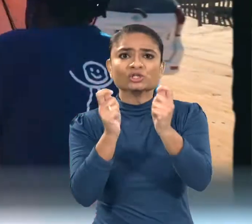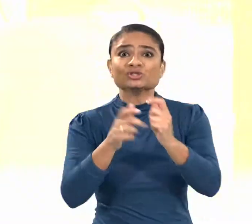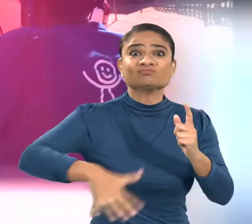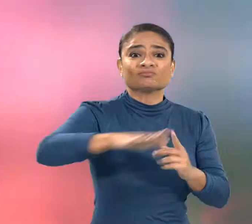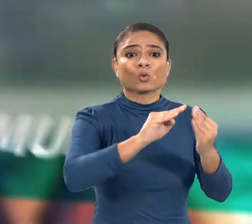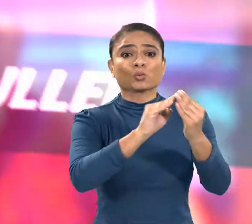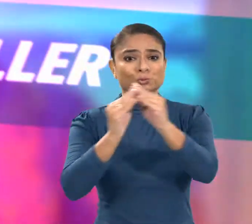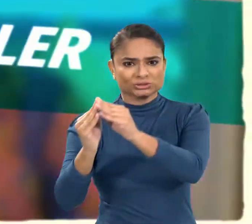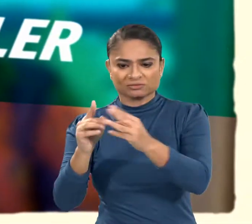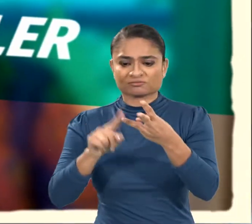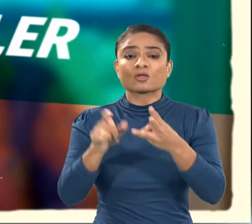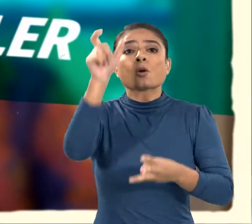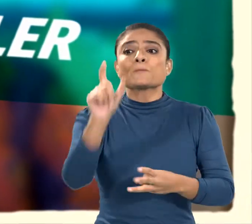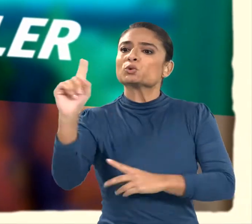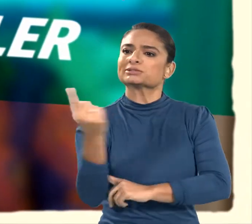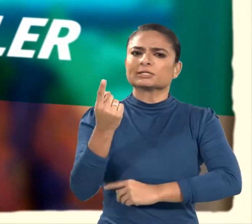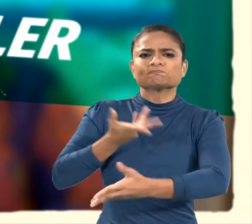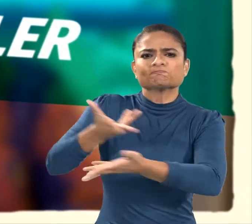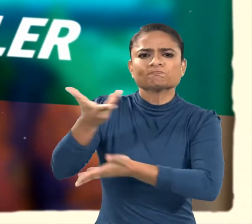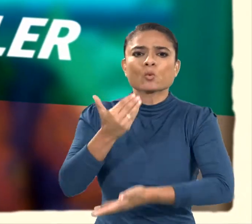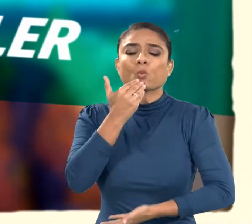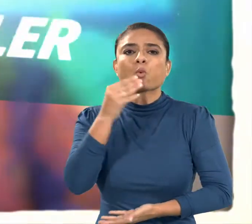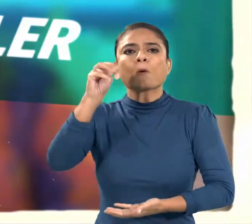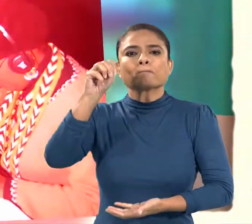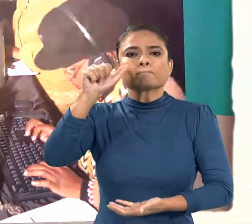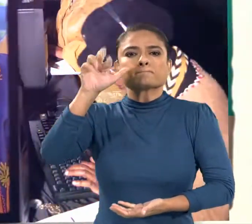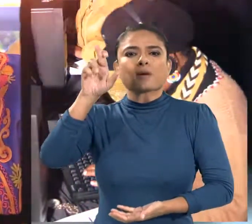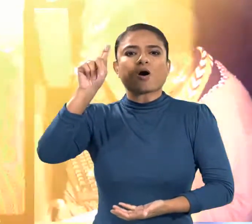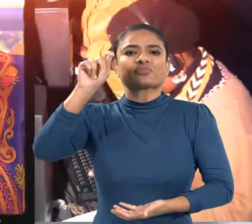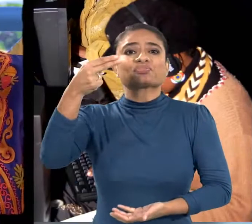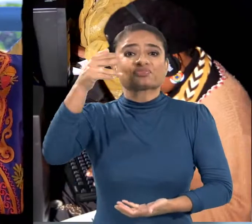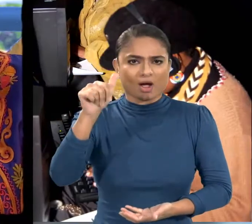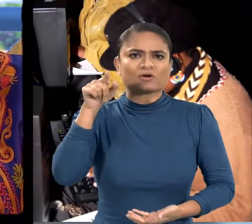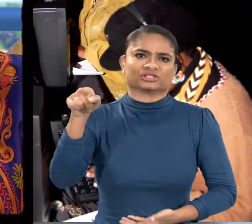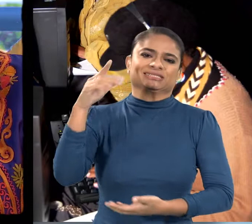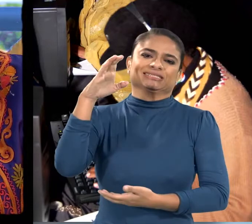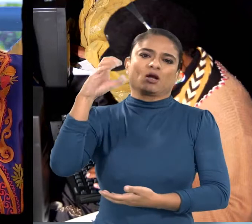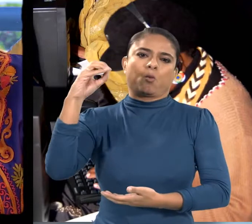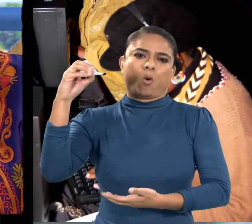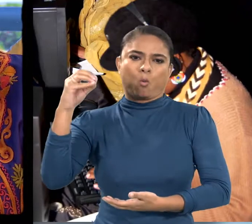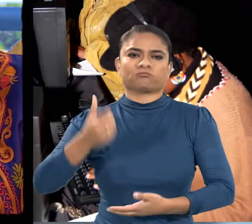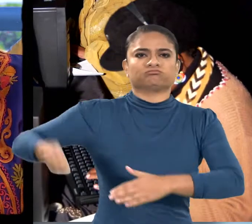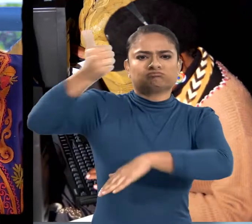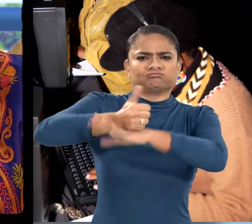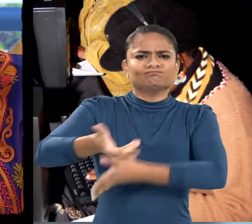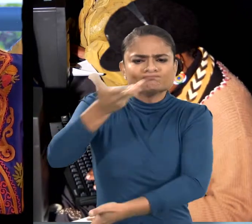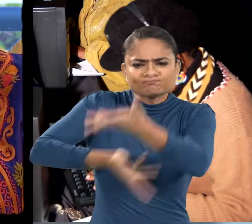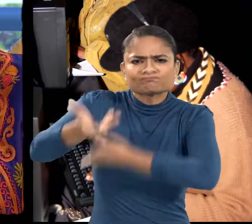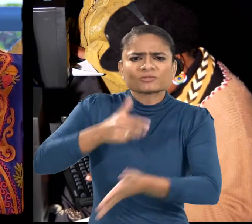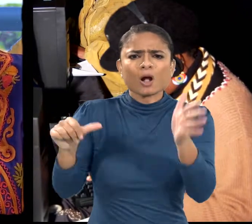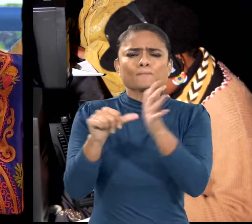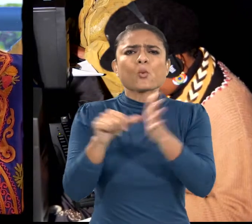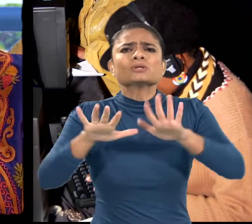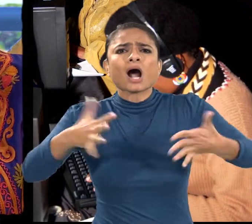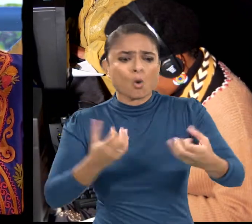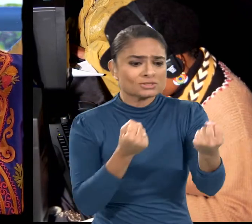their communities. Our guest in studio this week is Martha Miller, COO of Sarwood, who has come to talk to us about